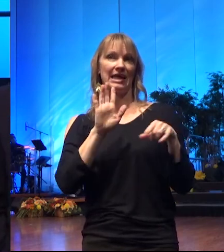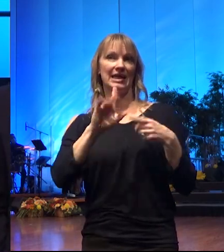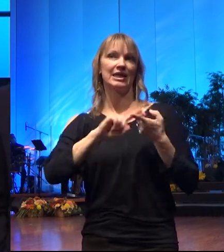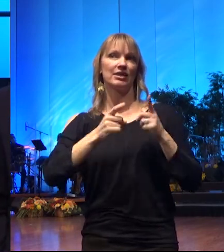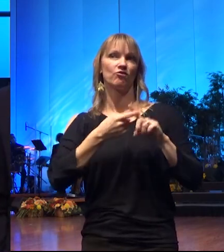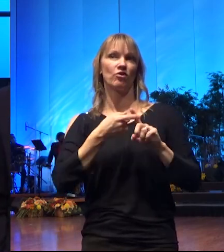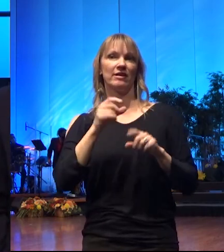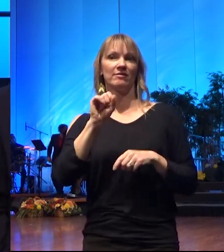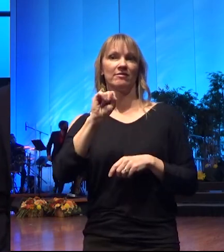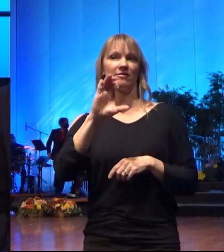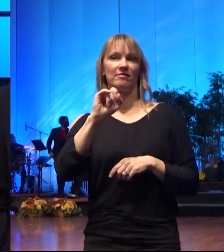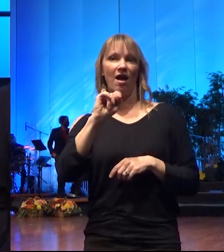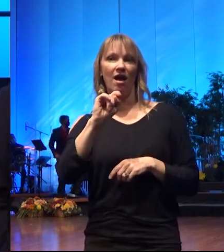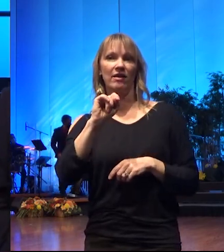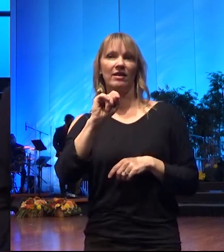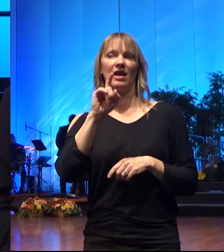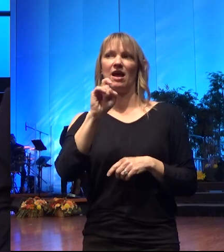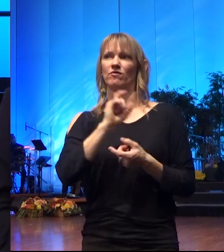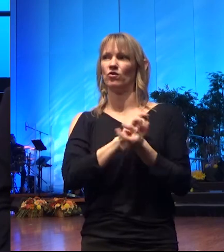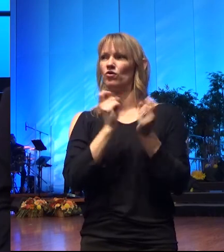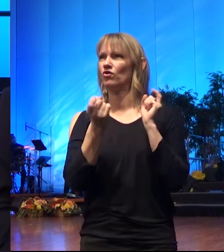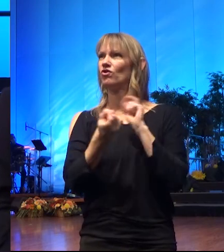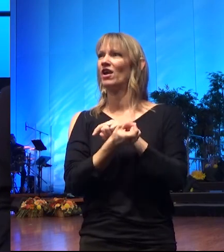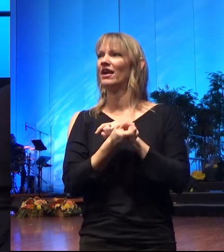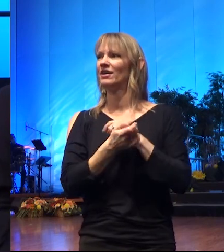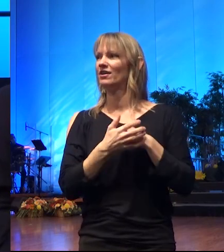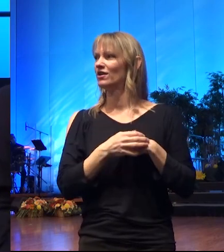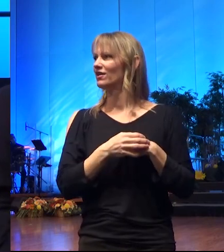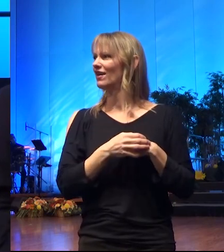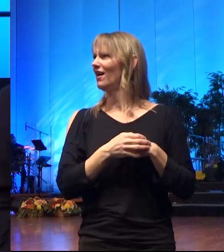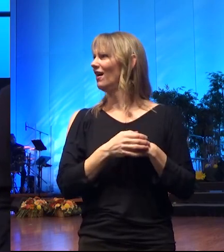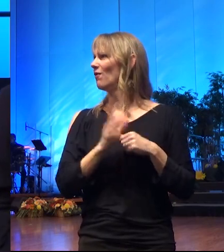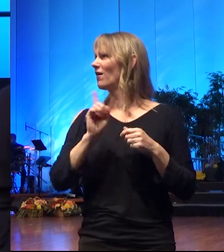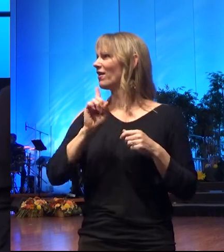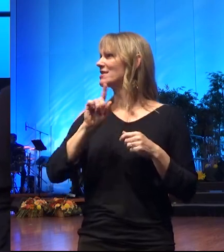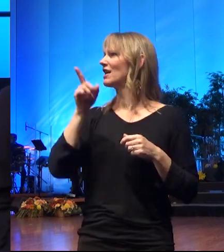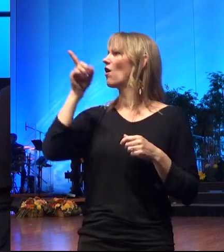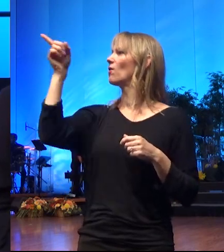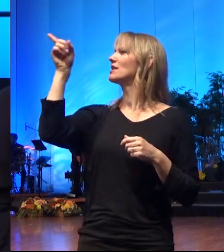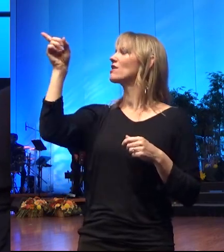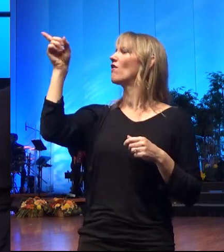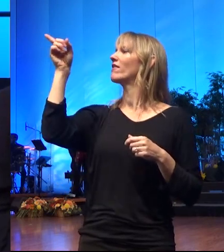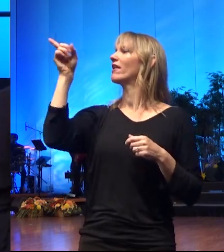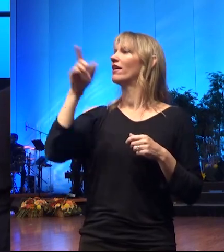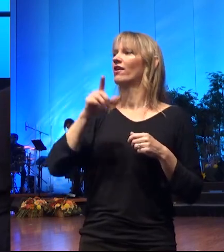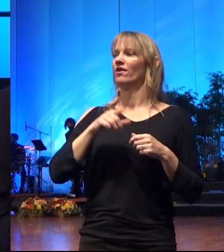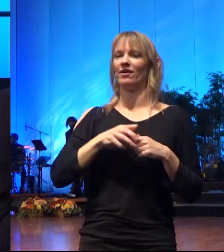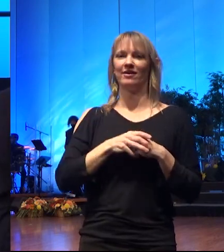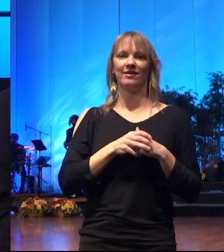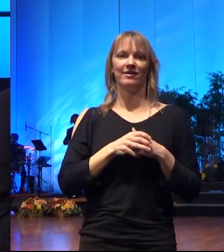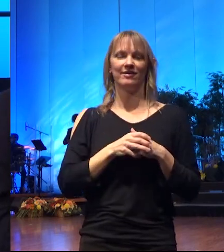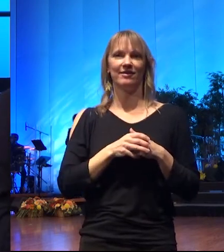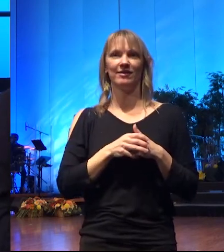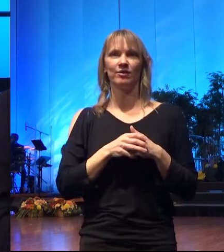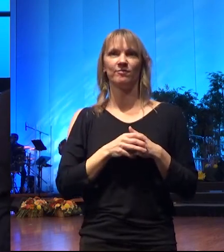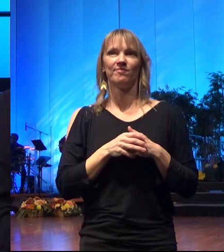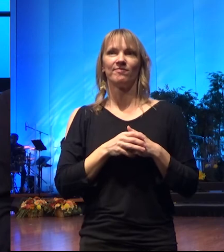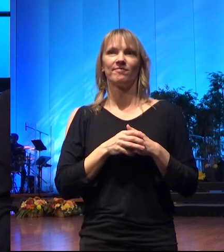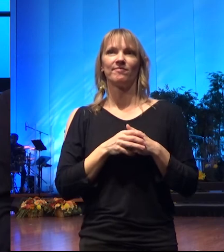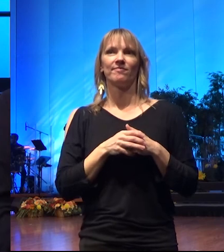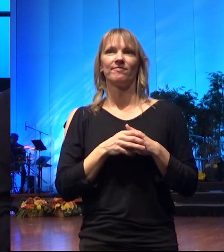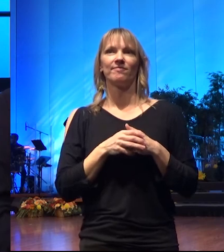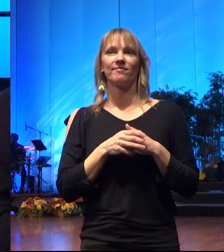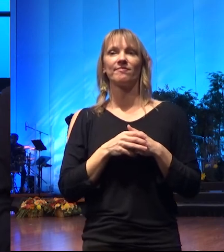And this is the kind of love we have within these volunteers. They love each other, they support each other,